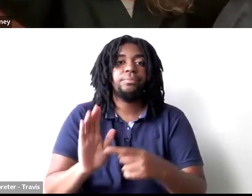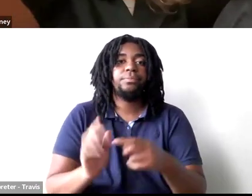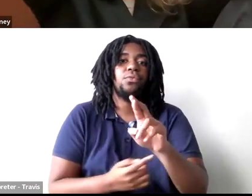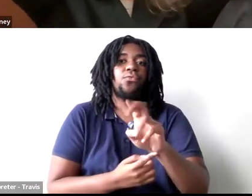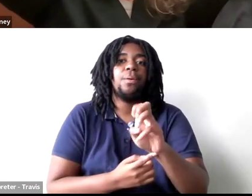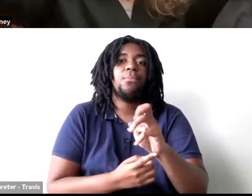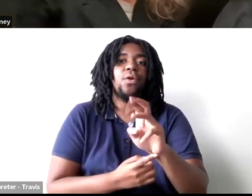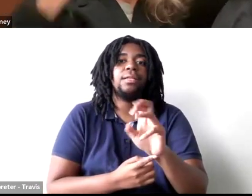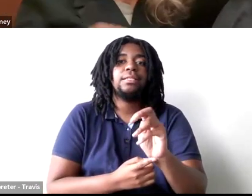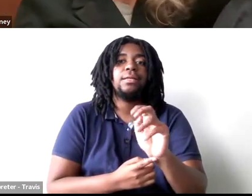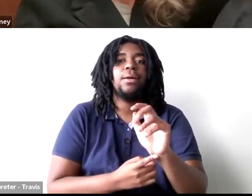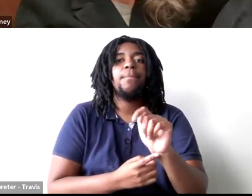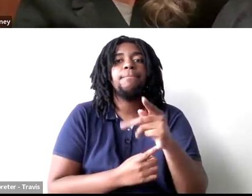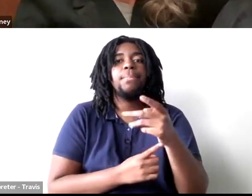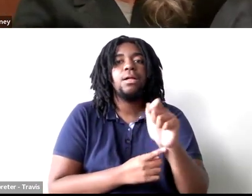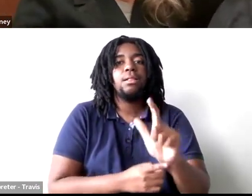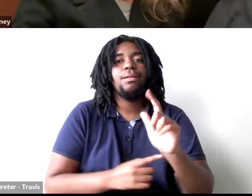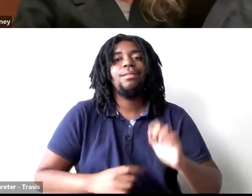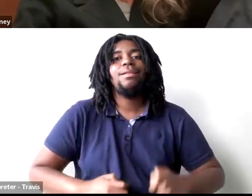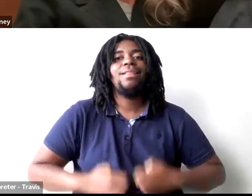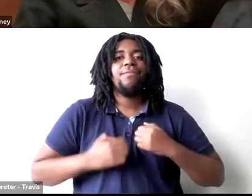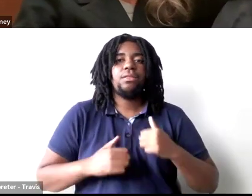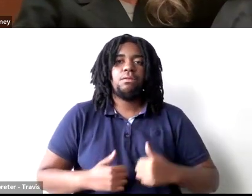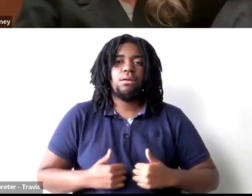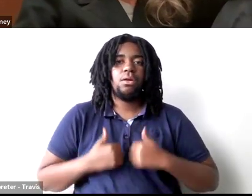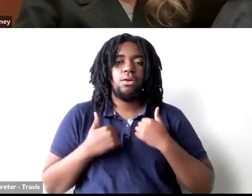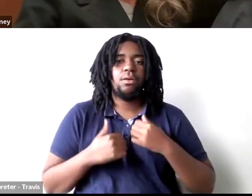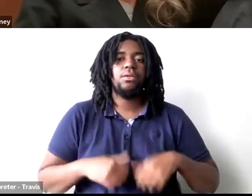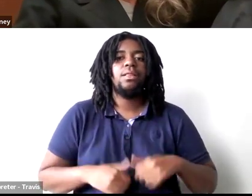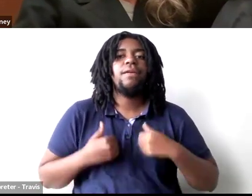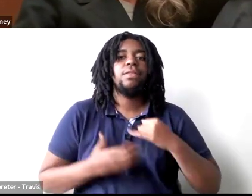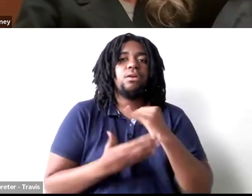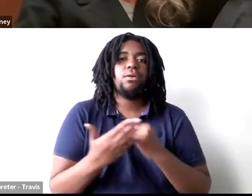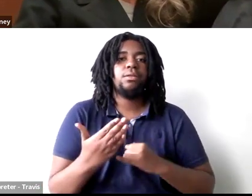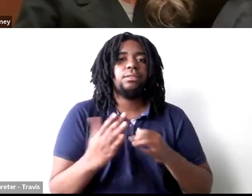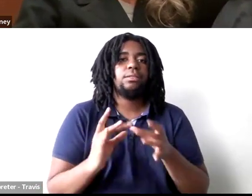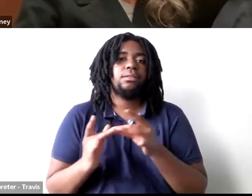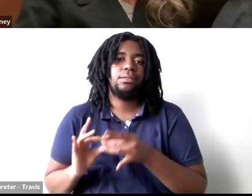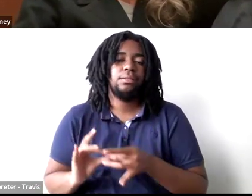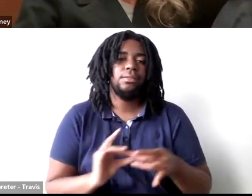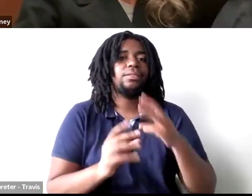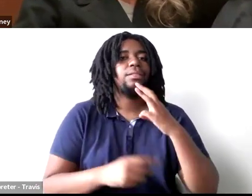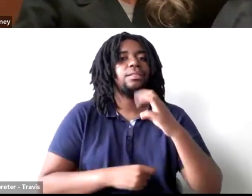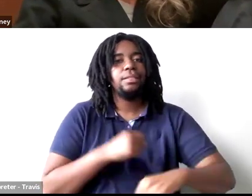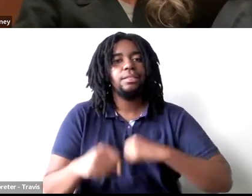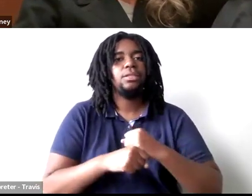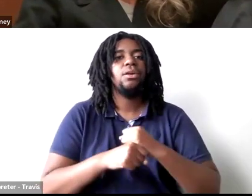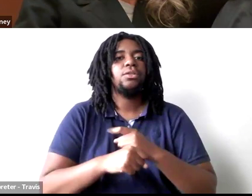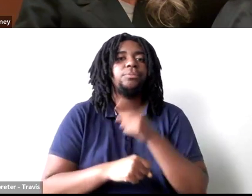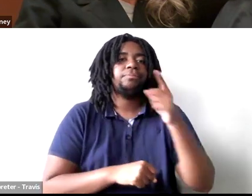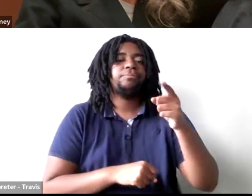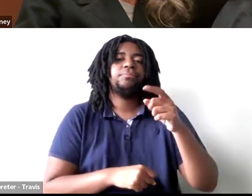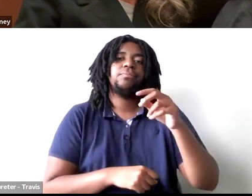Arts, from the Historical Society of Pennsylvania, led to 6 years with the Peale family papers at the Smithsonian National Portrait